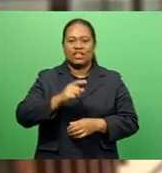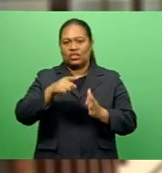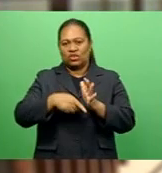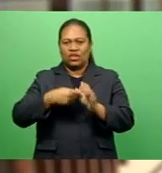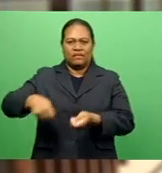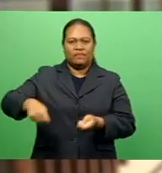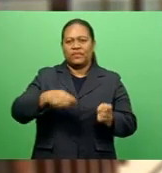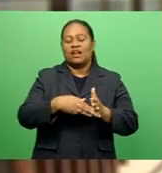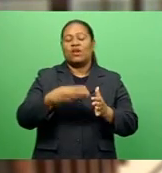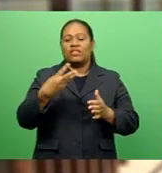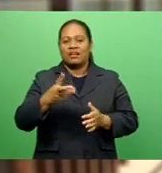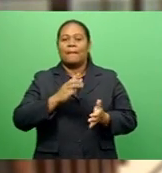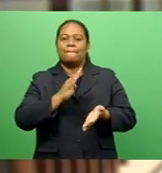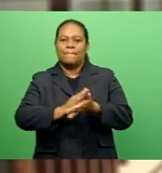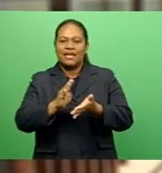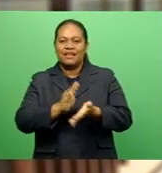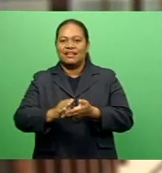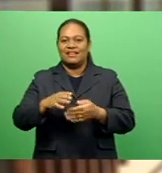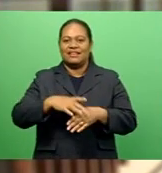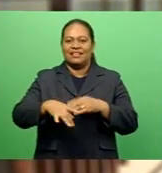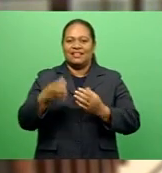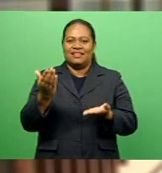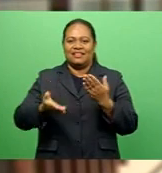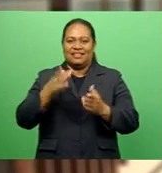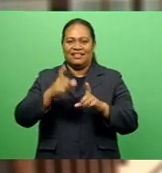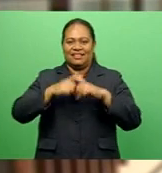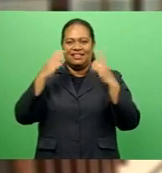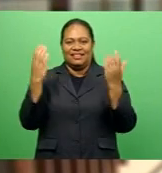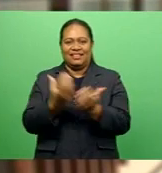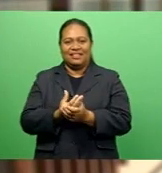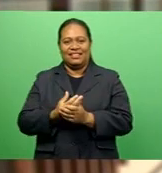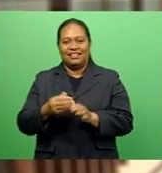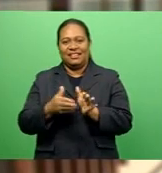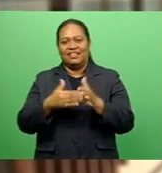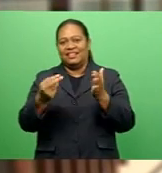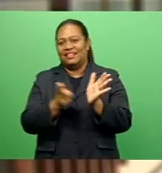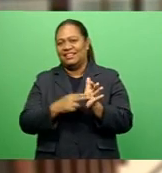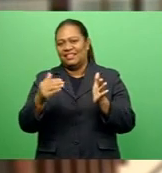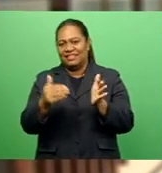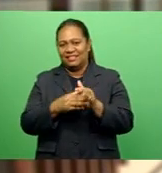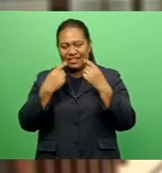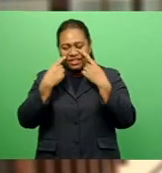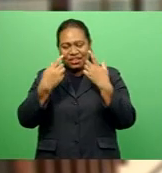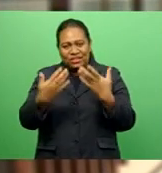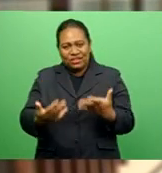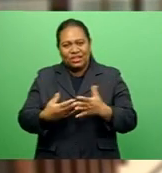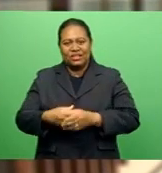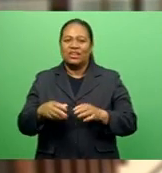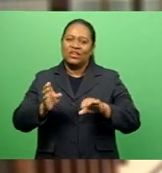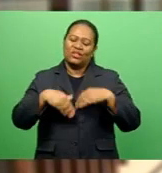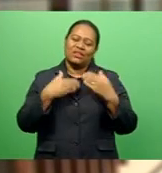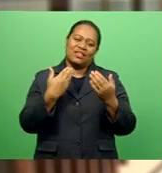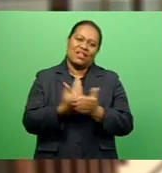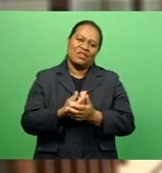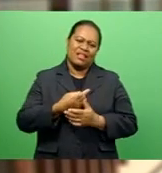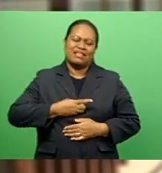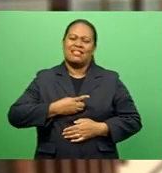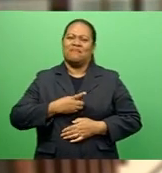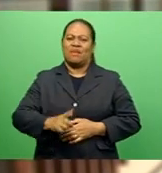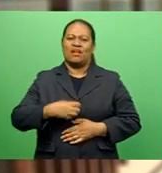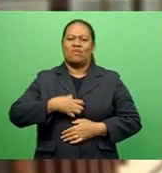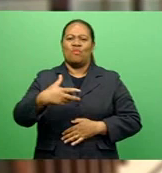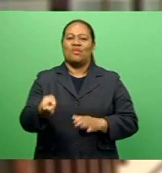than $3 billion compared to December. The Kiwi also regained a bit of ground today, together with the rising demand for New